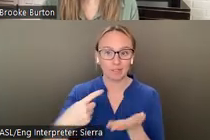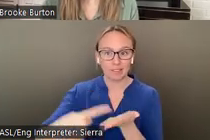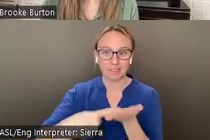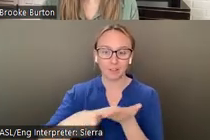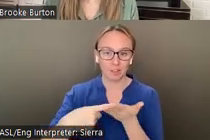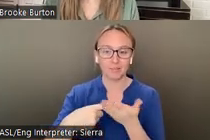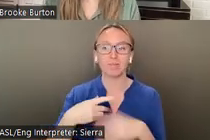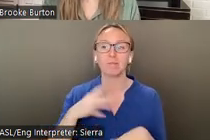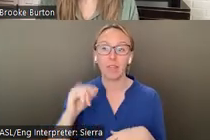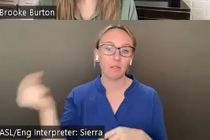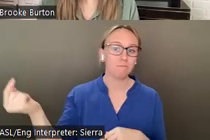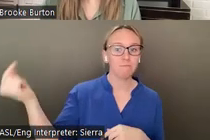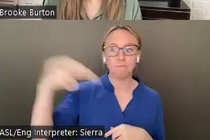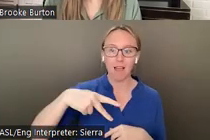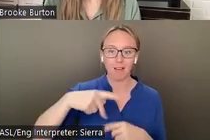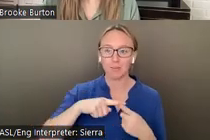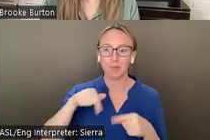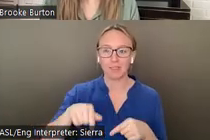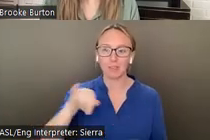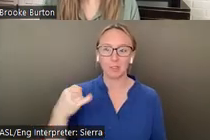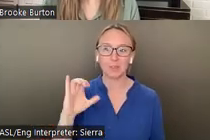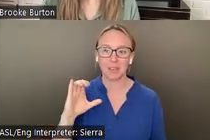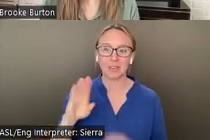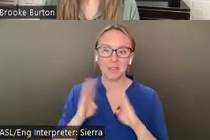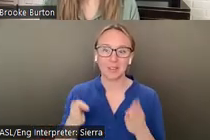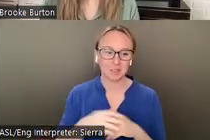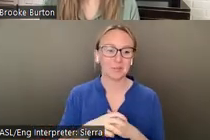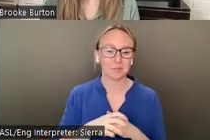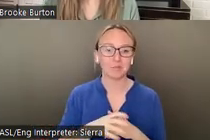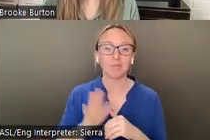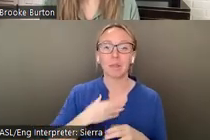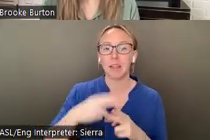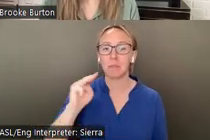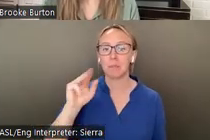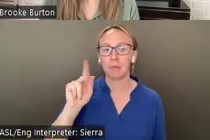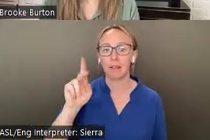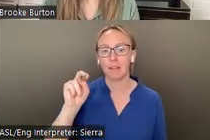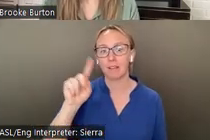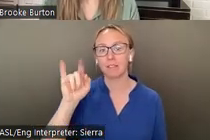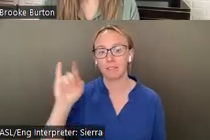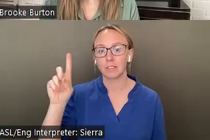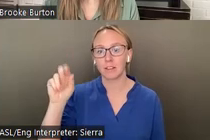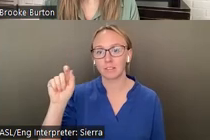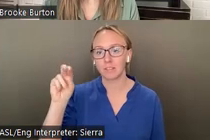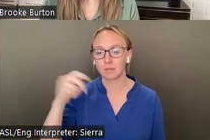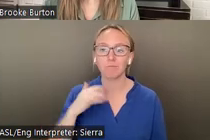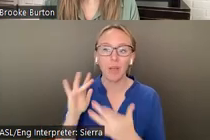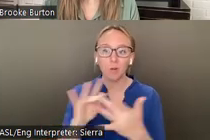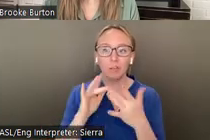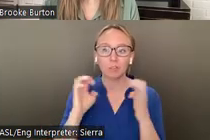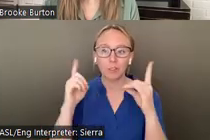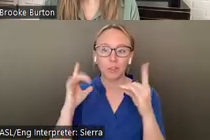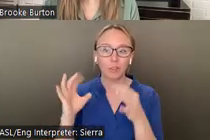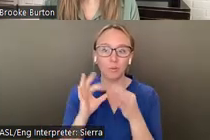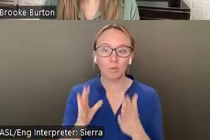Castle House. My name is Mackenzie Dunston and I serve as the Education and Outreach Coordinator at the James Castle House in Boise, Idaho,